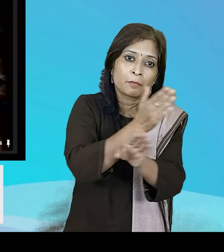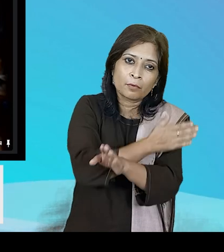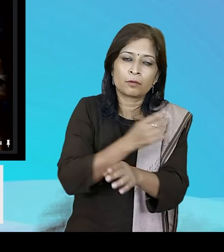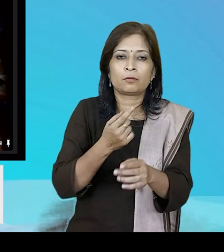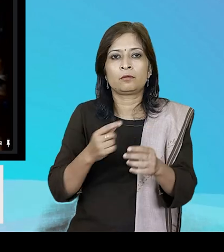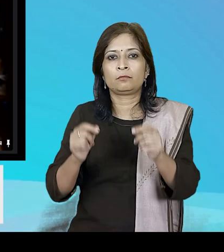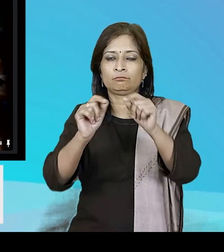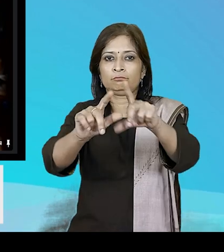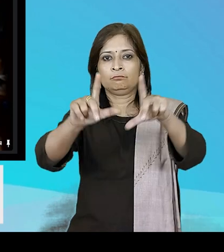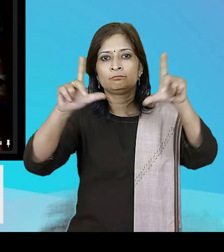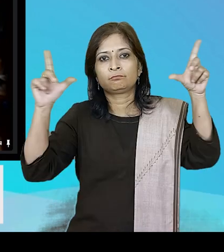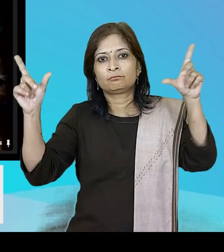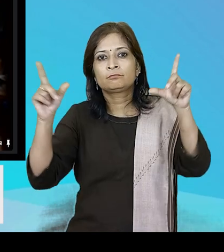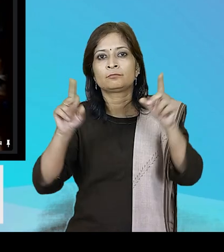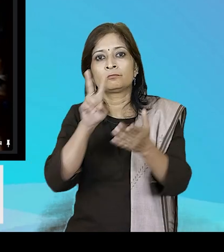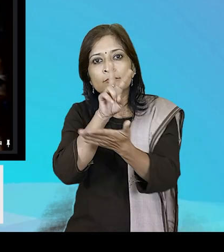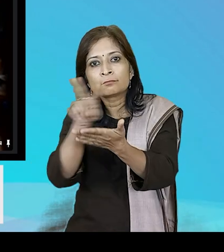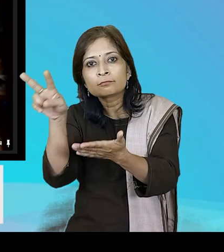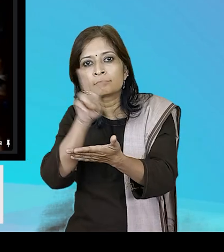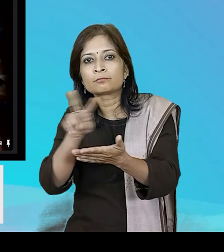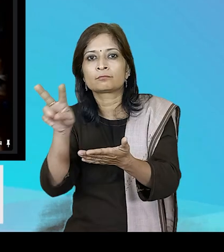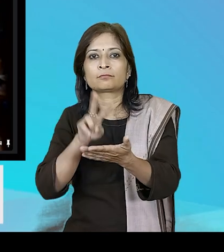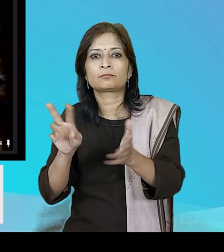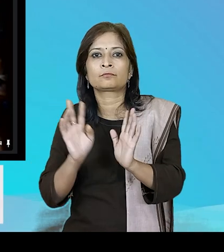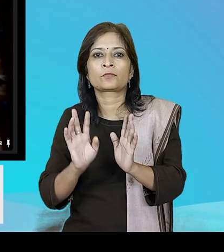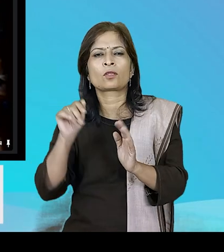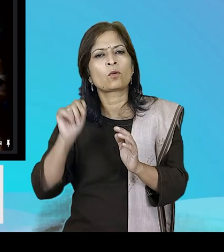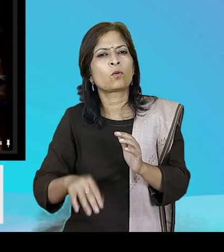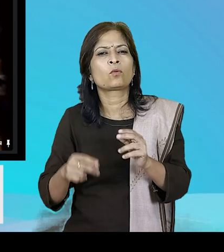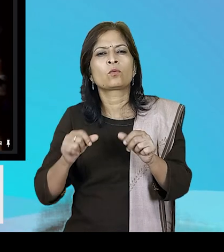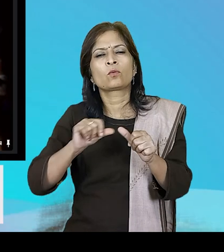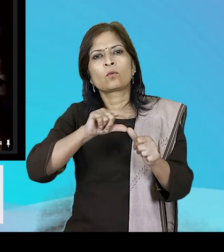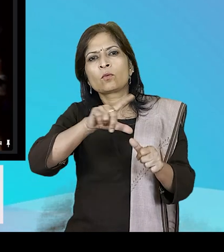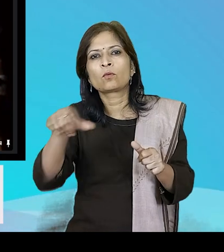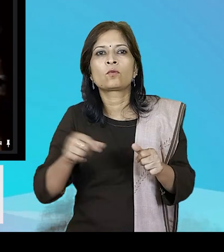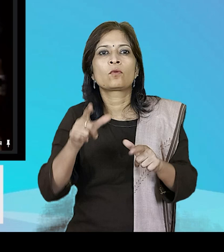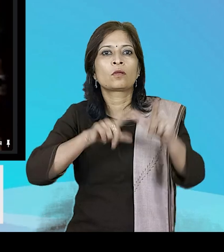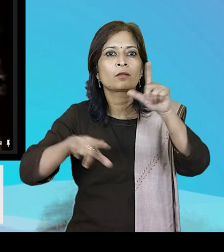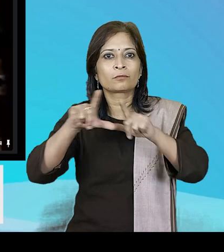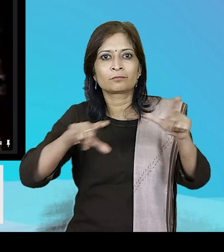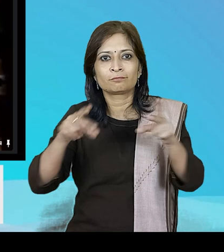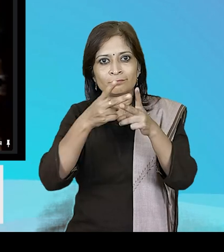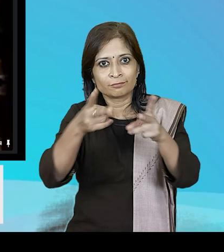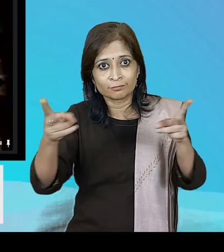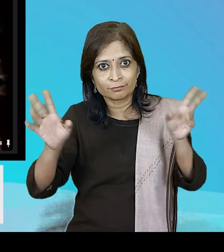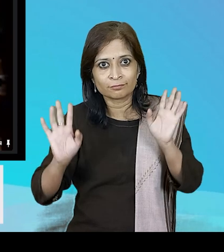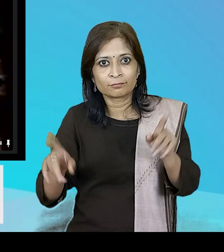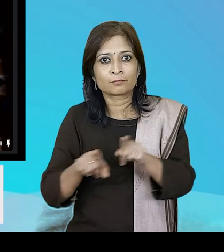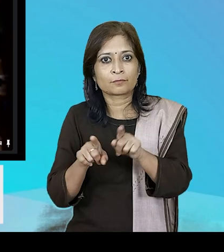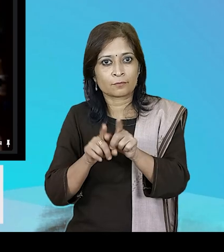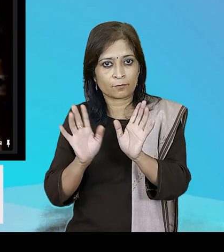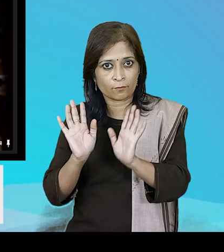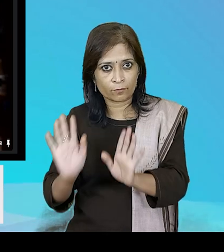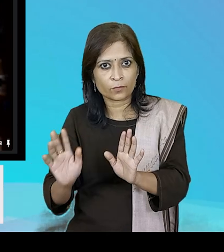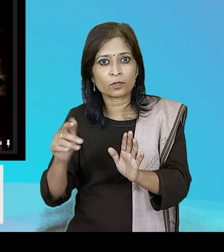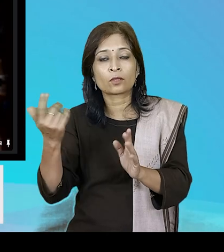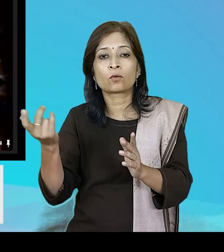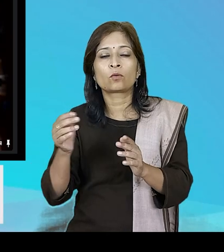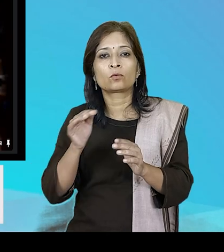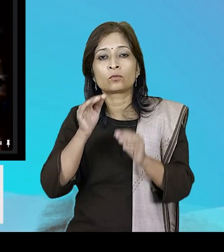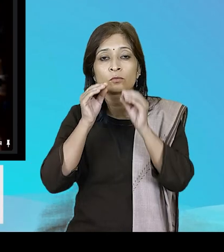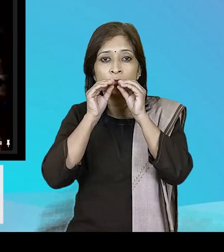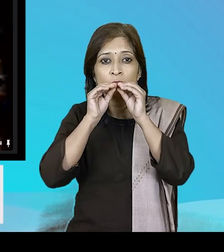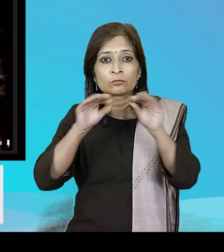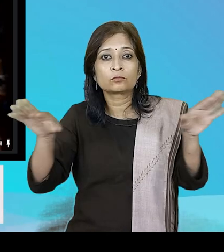the application process. Yeah. It is available in all regional languages. We have tried to make the